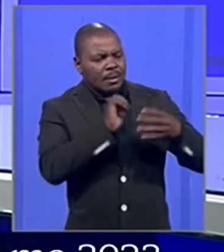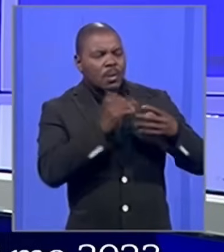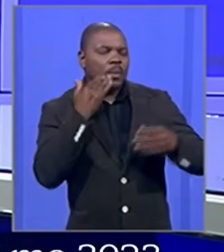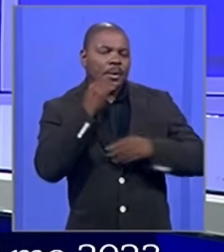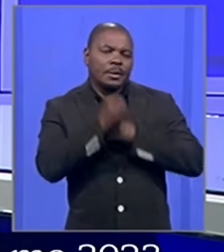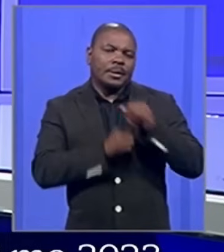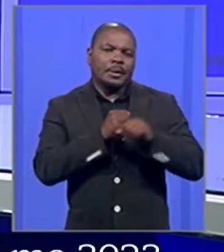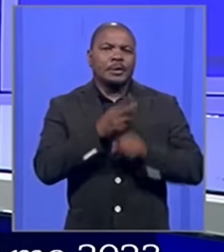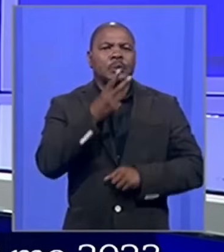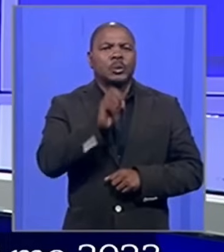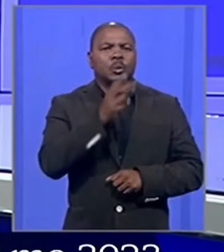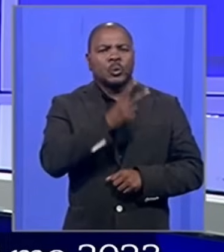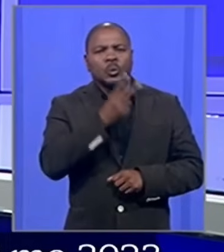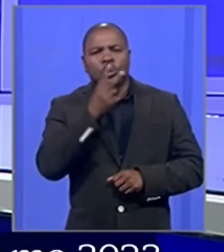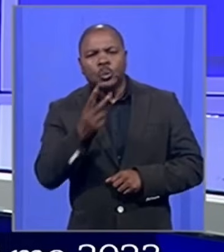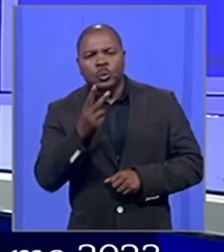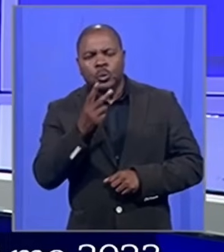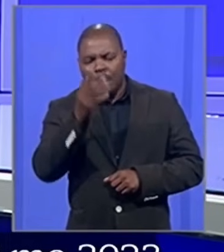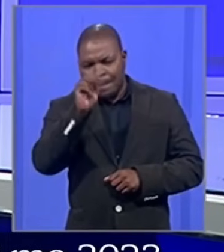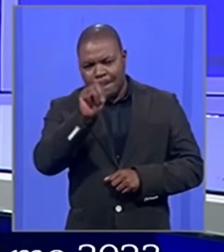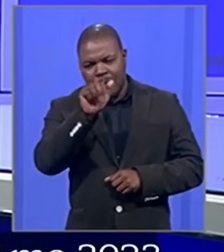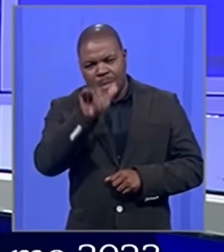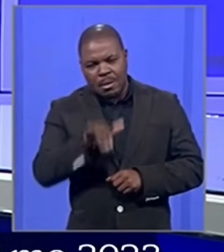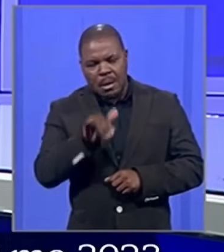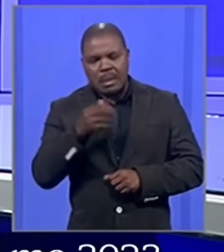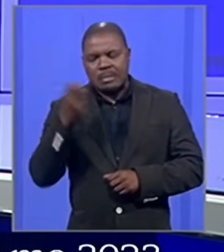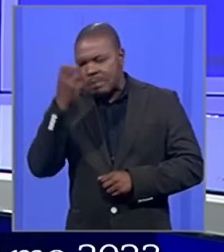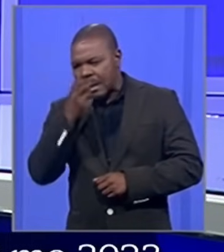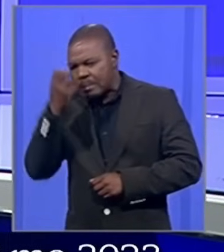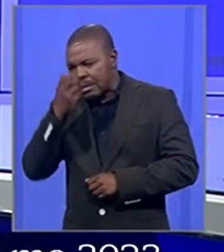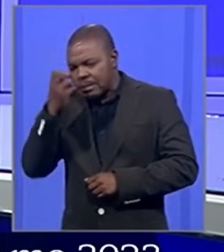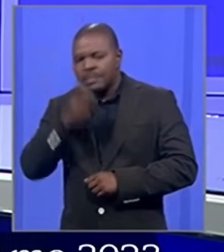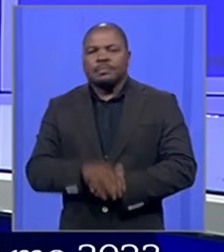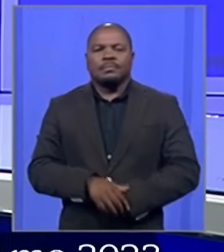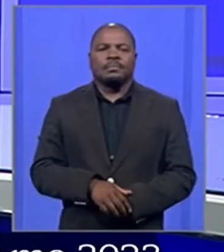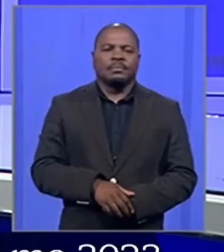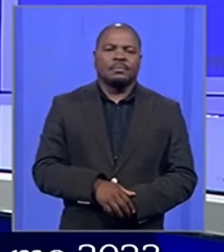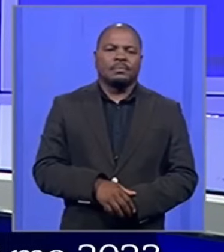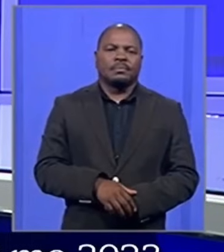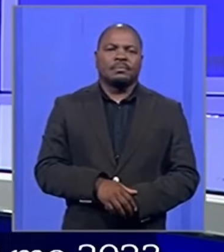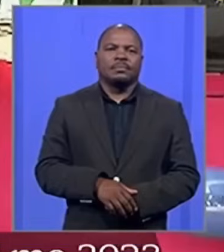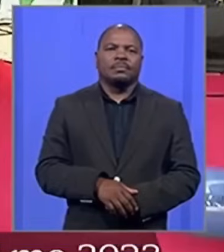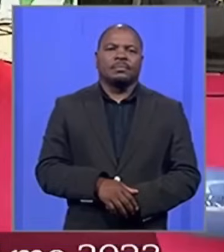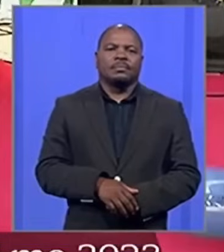wa 2022 ke sa gamang la simolola.